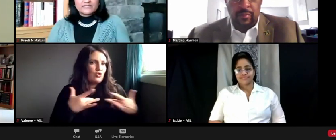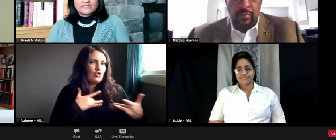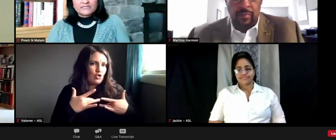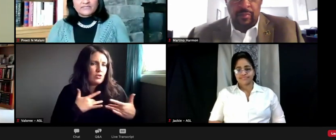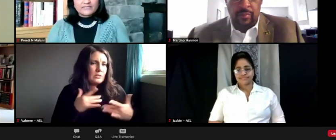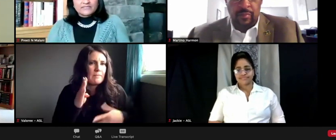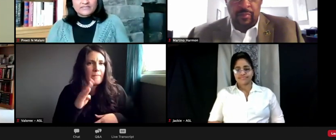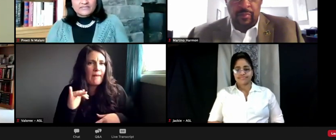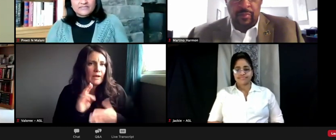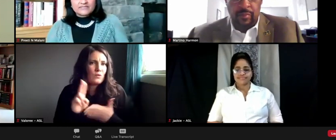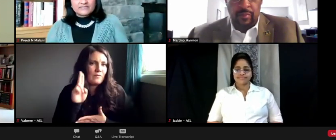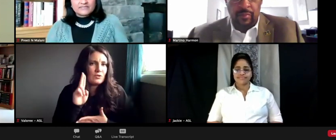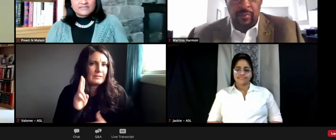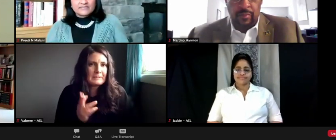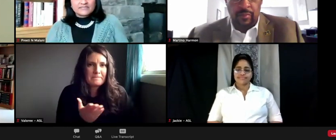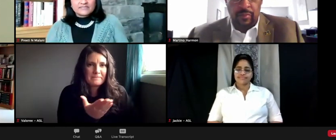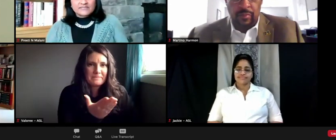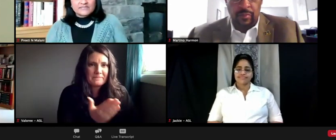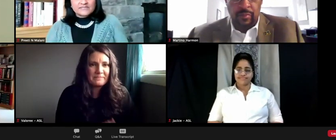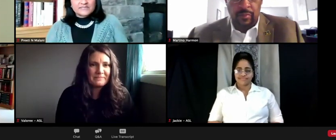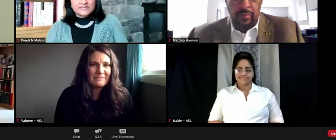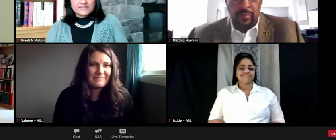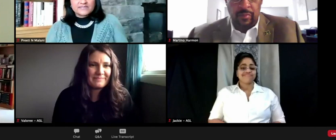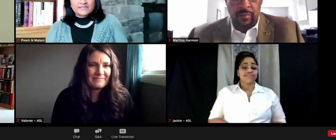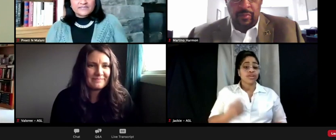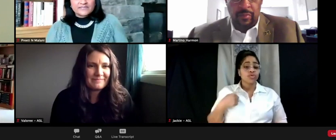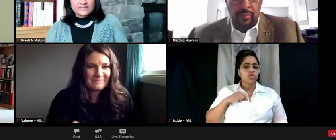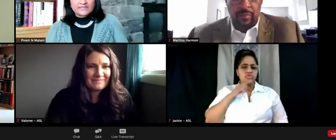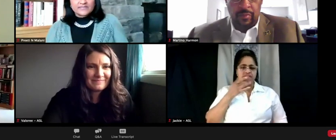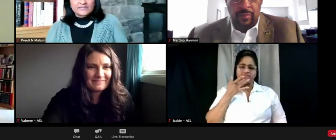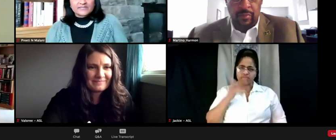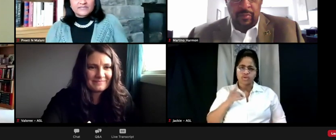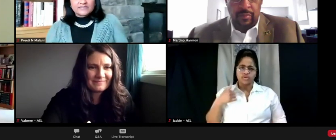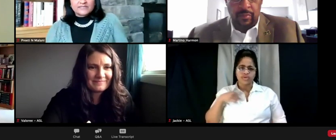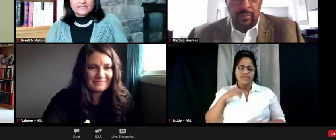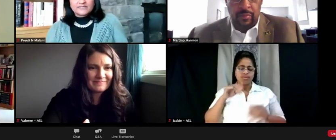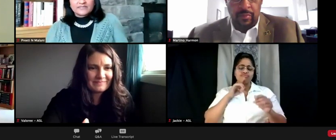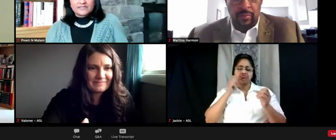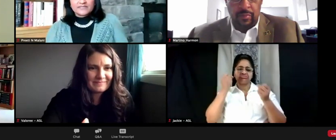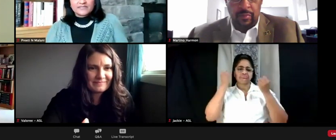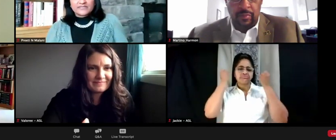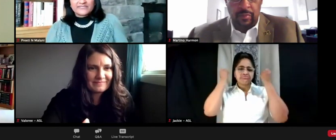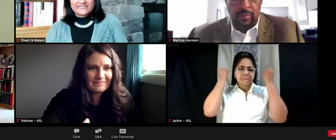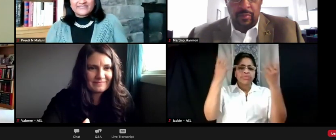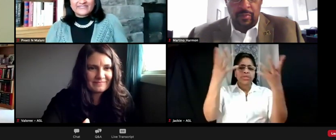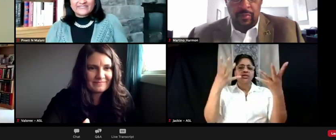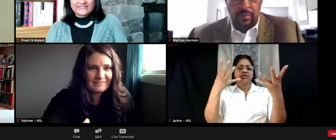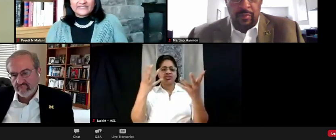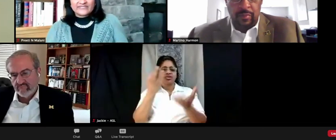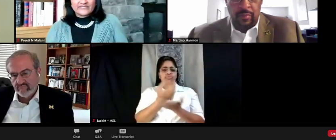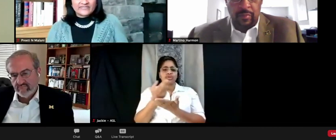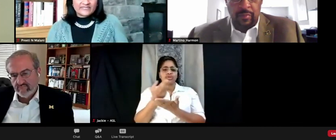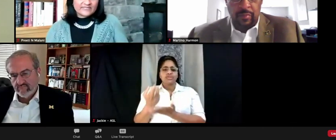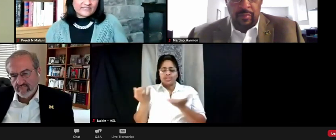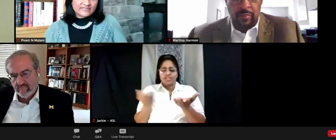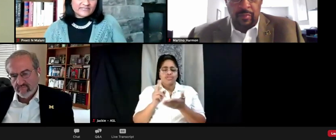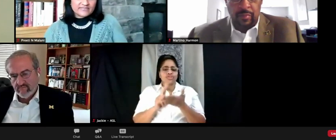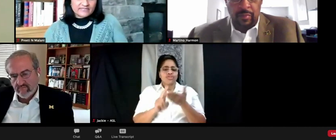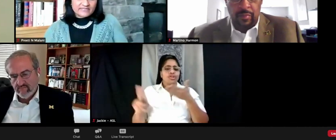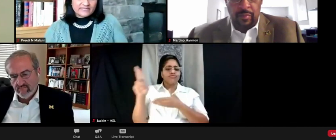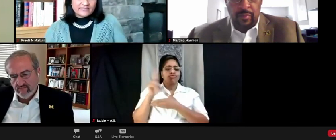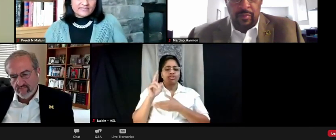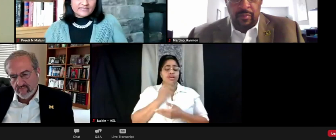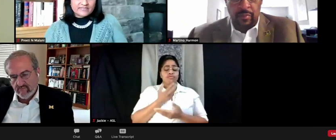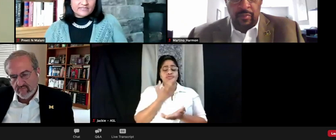our university community. We're really fortunate. We have a great number of resources here at the university and our Work-Life Resource